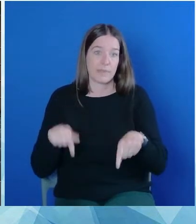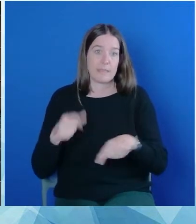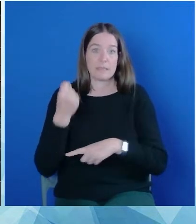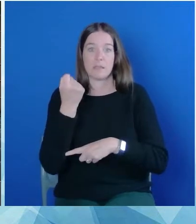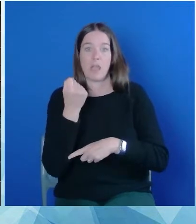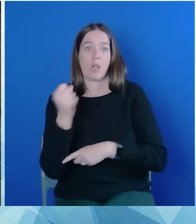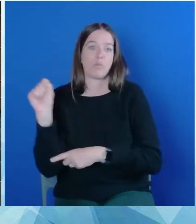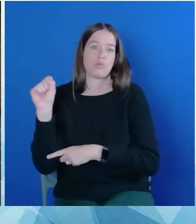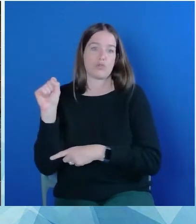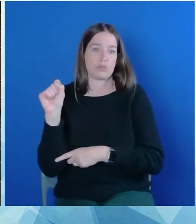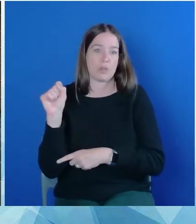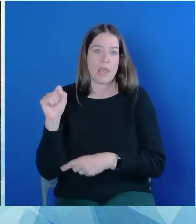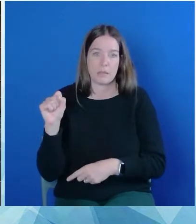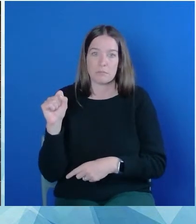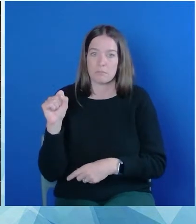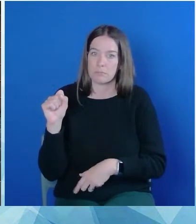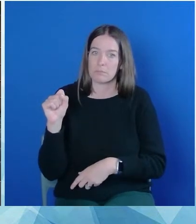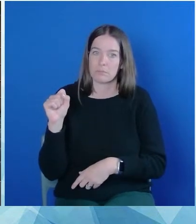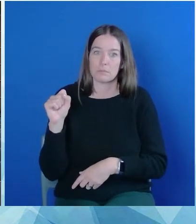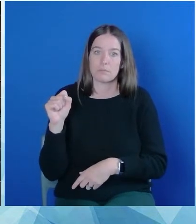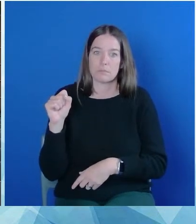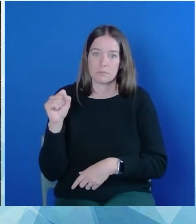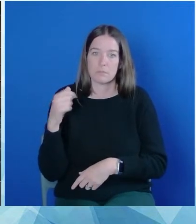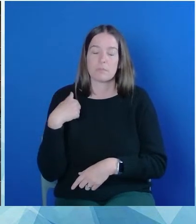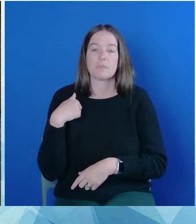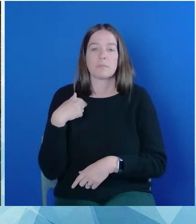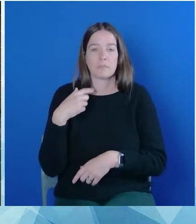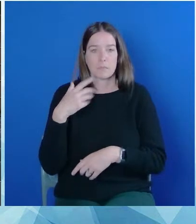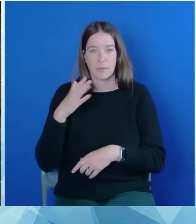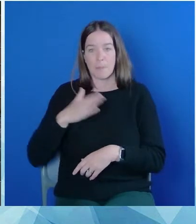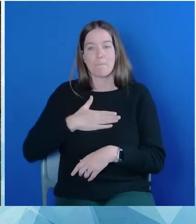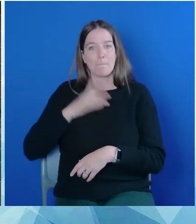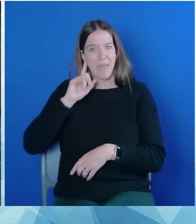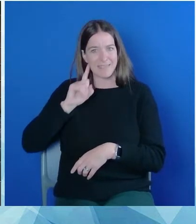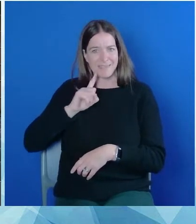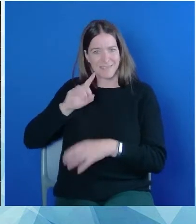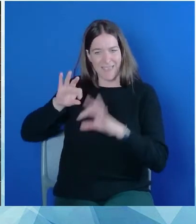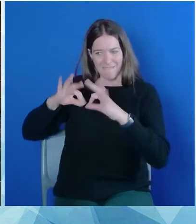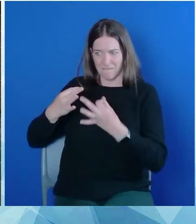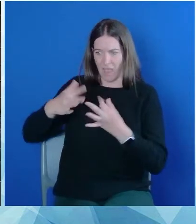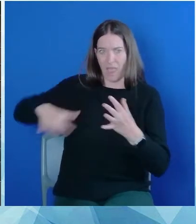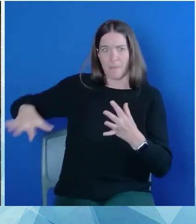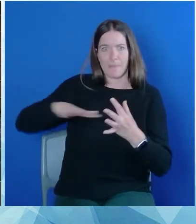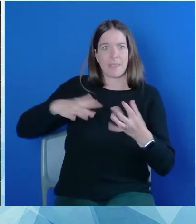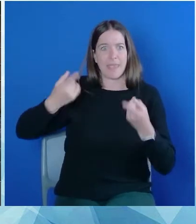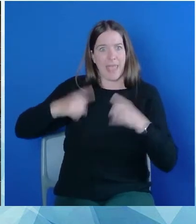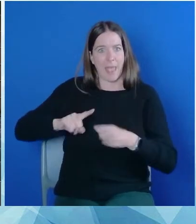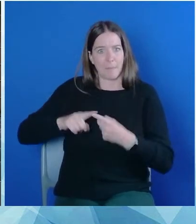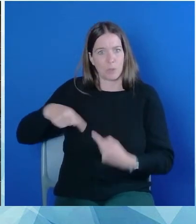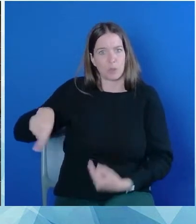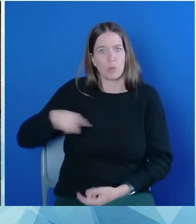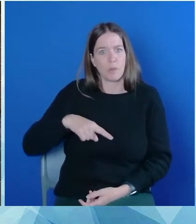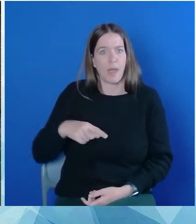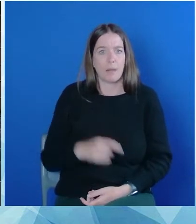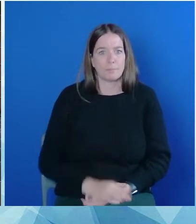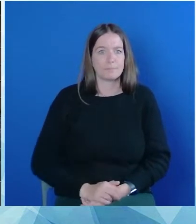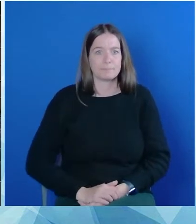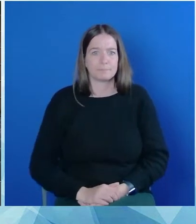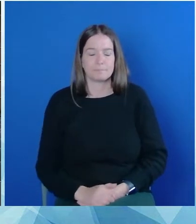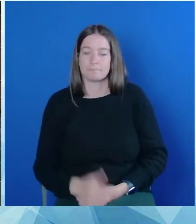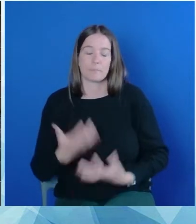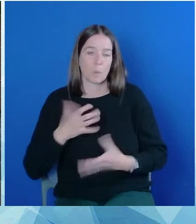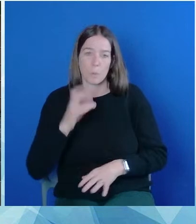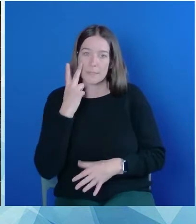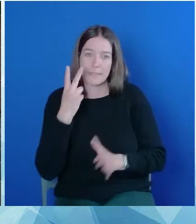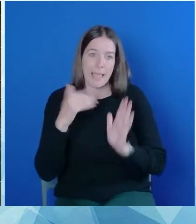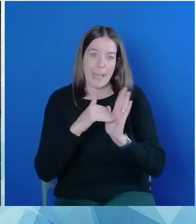I support this school, but I want to speak out against what has happened here on behalf of my deaf family. And I don't want things like this to